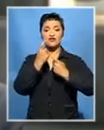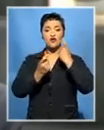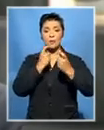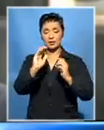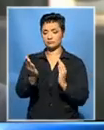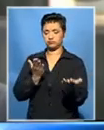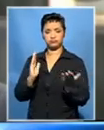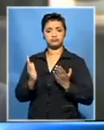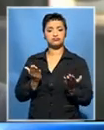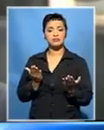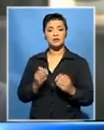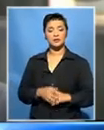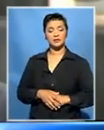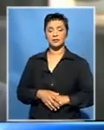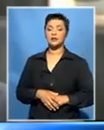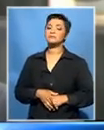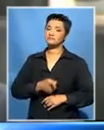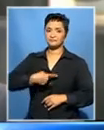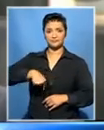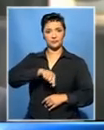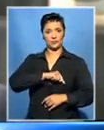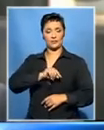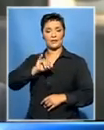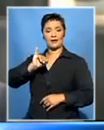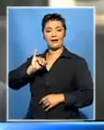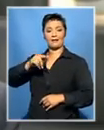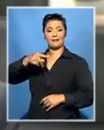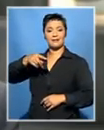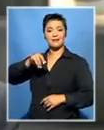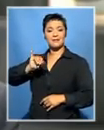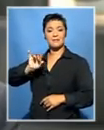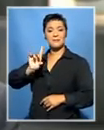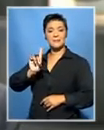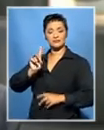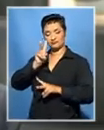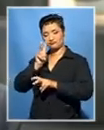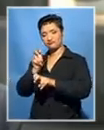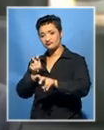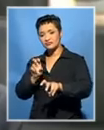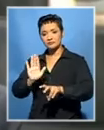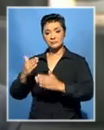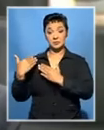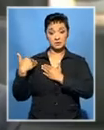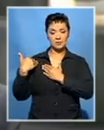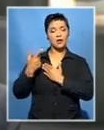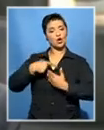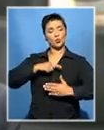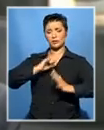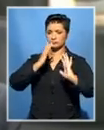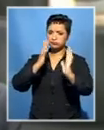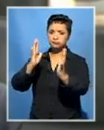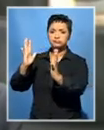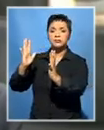the IPD would like to commend and applaud the SABS, especially SABS management and public order policing, for